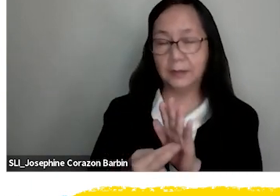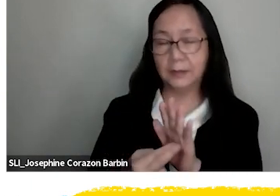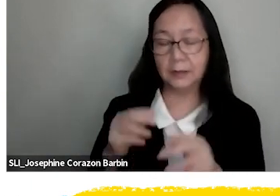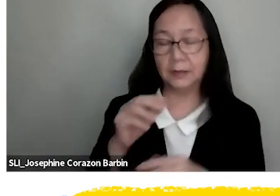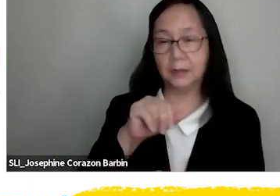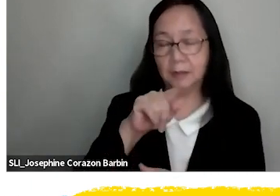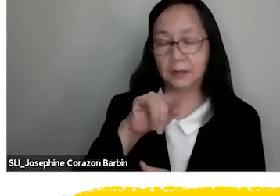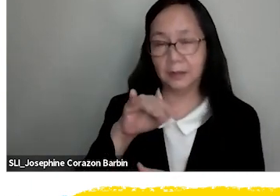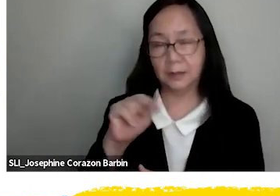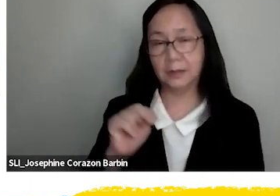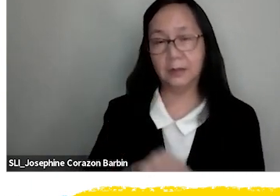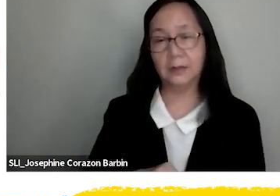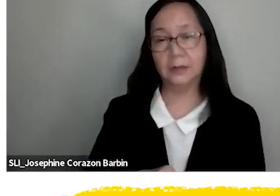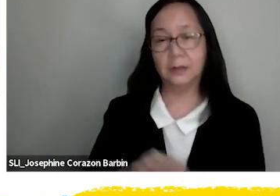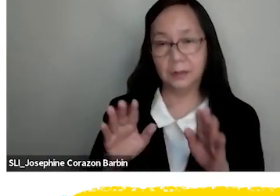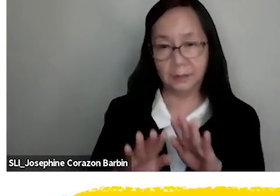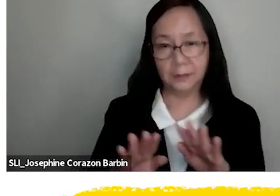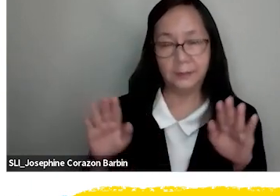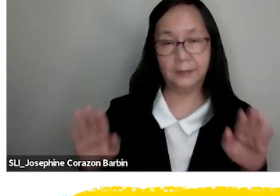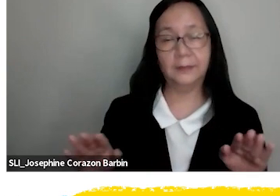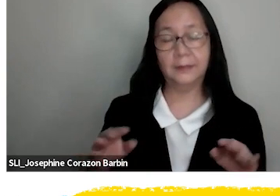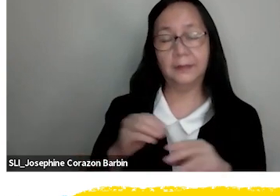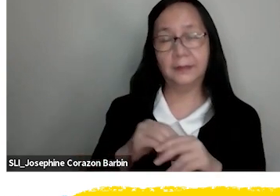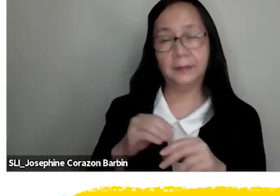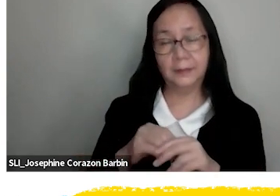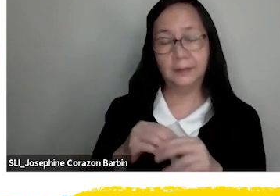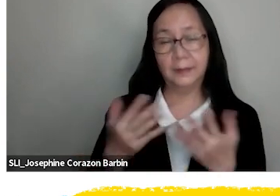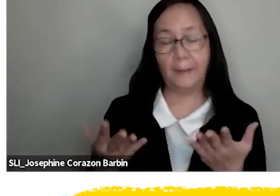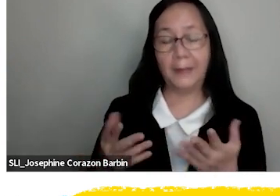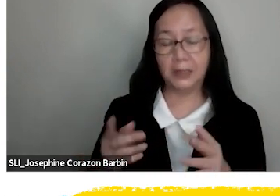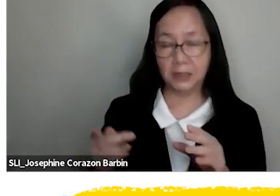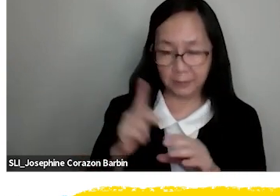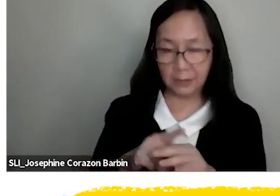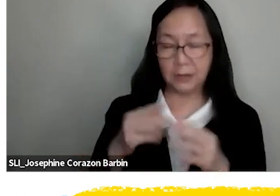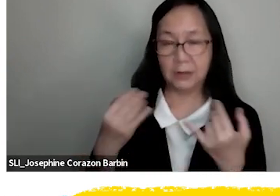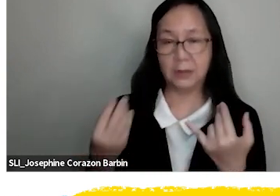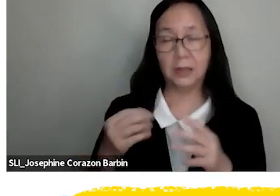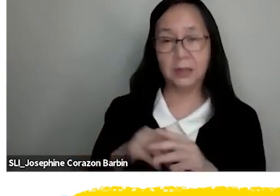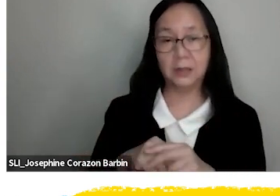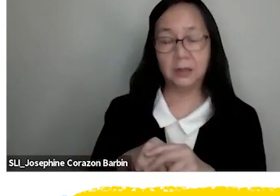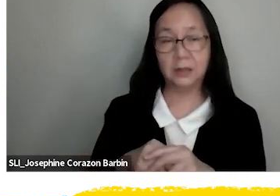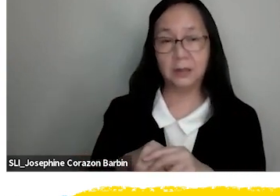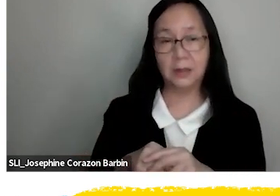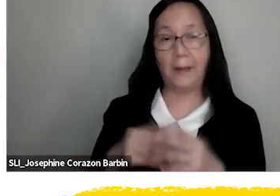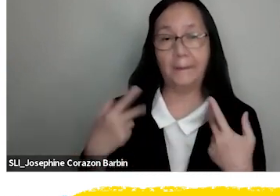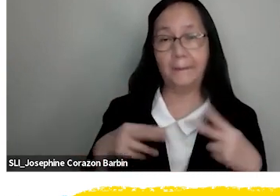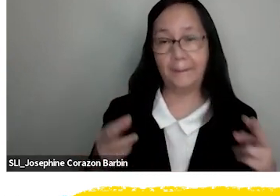ASEAN children in participate and give us